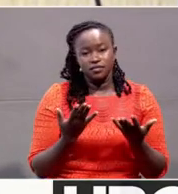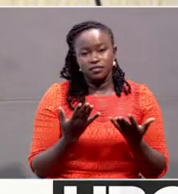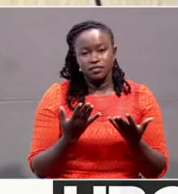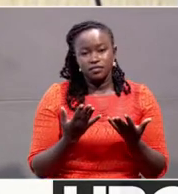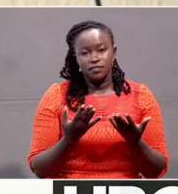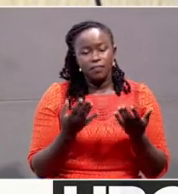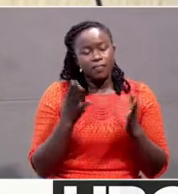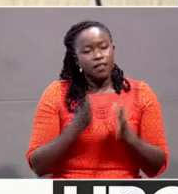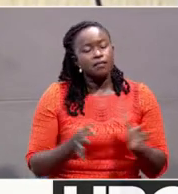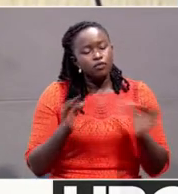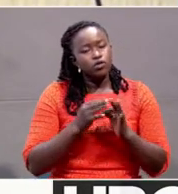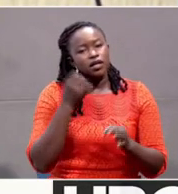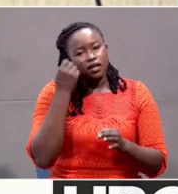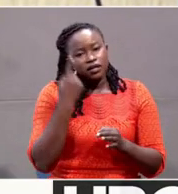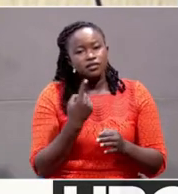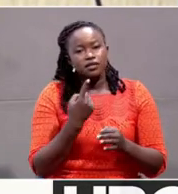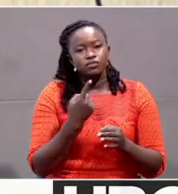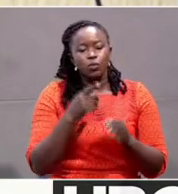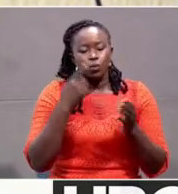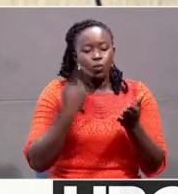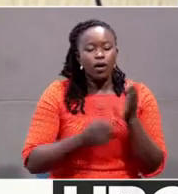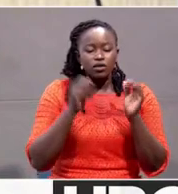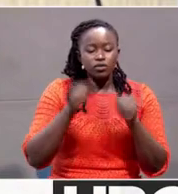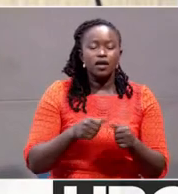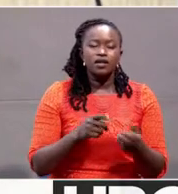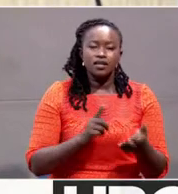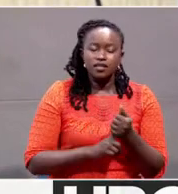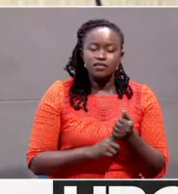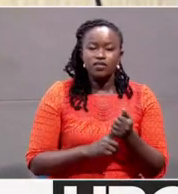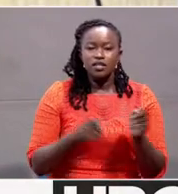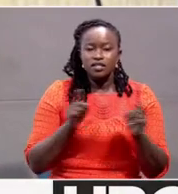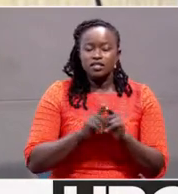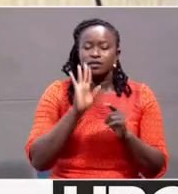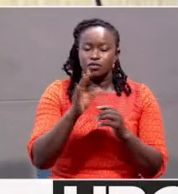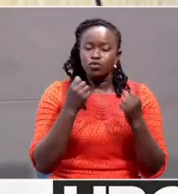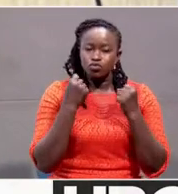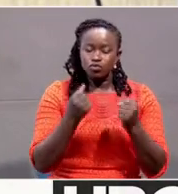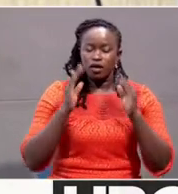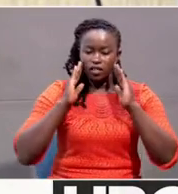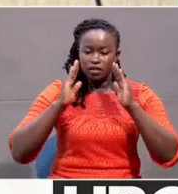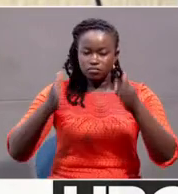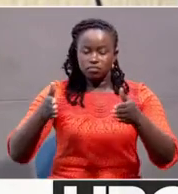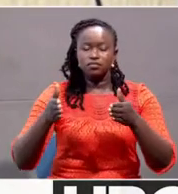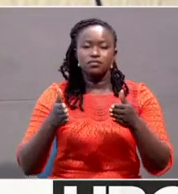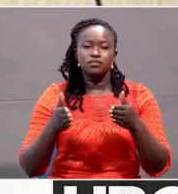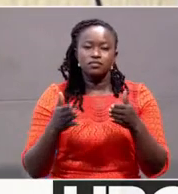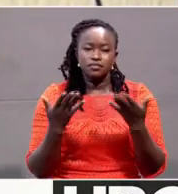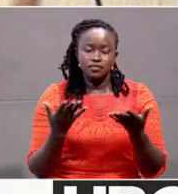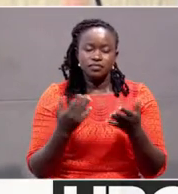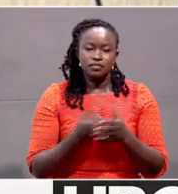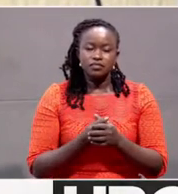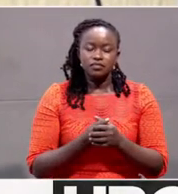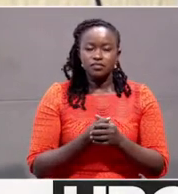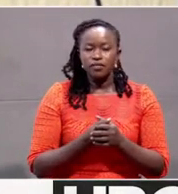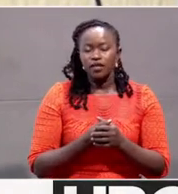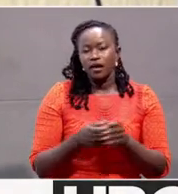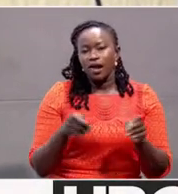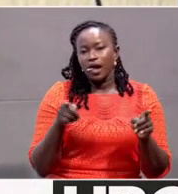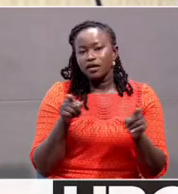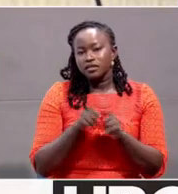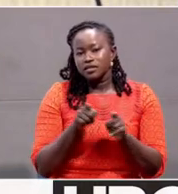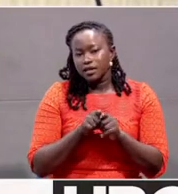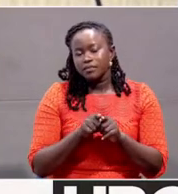Find out what those which are achievable and put your energy behind it. One at a go.